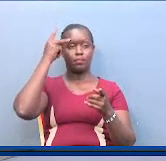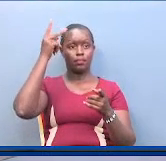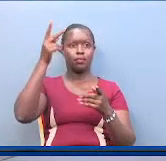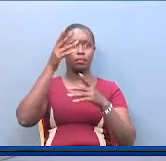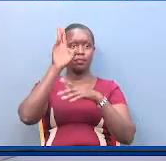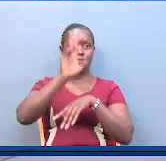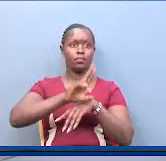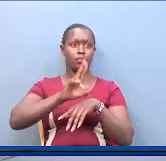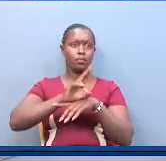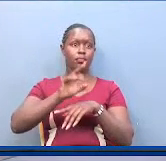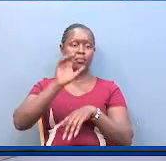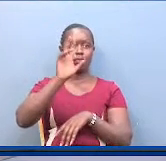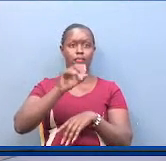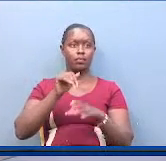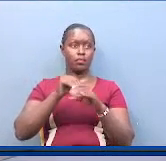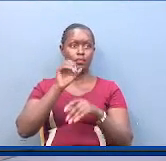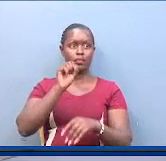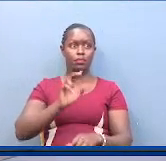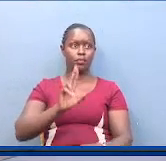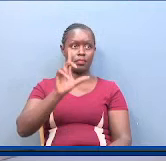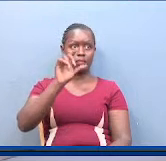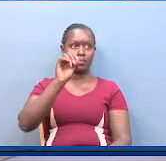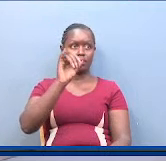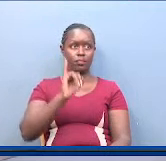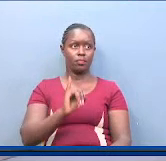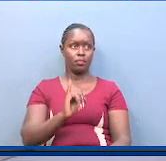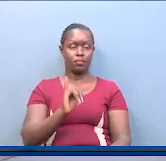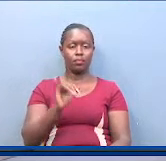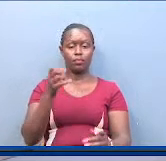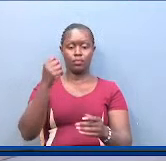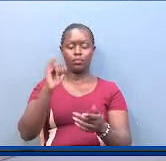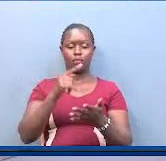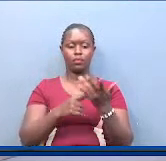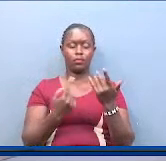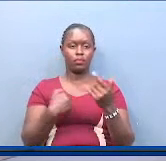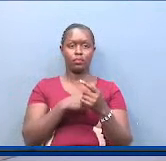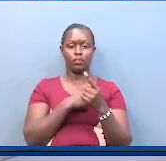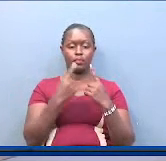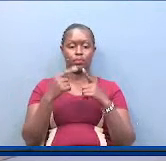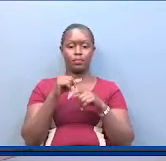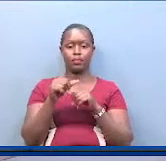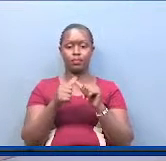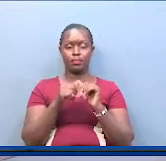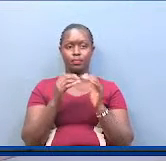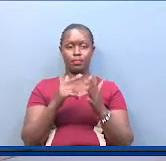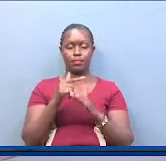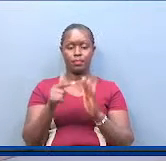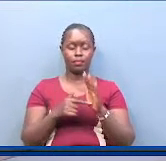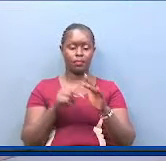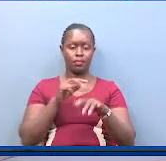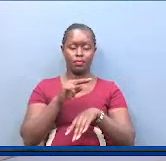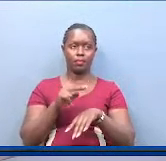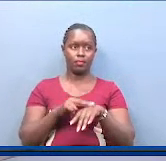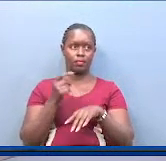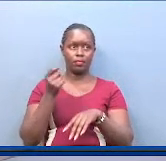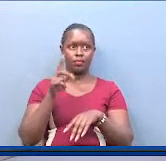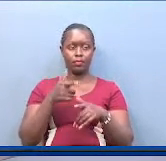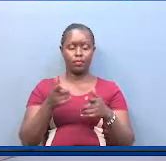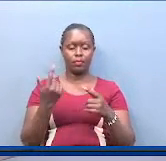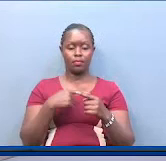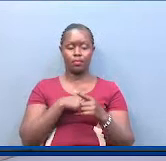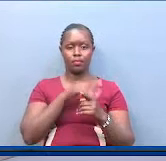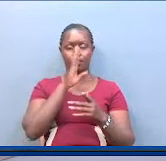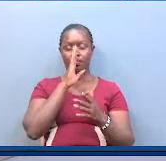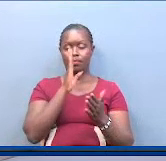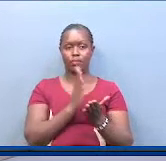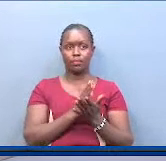Kenyatta in Sugoi? You have not. No. You know, so what we are talking about, we are saying on this national TV, let us be